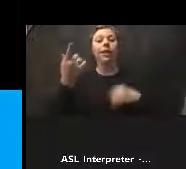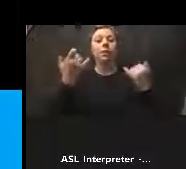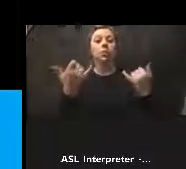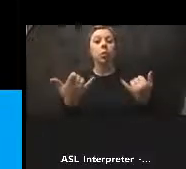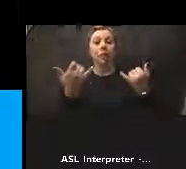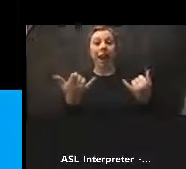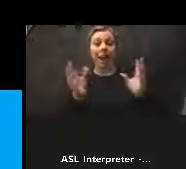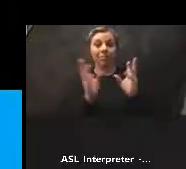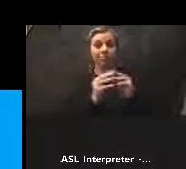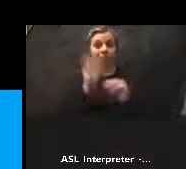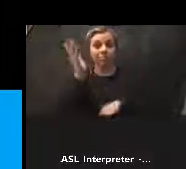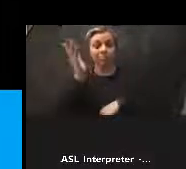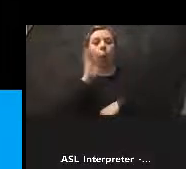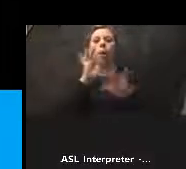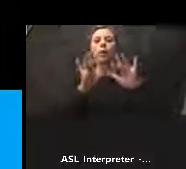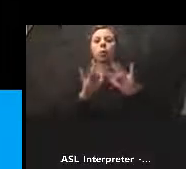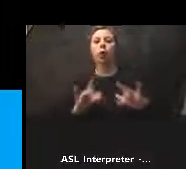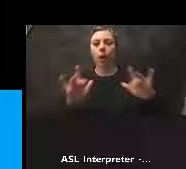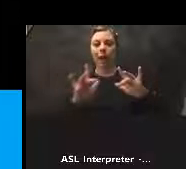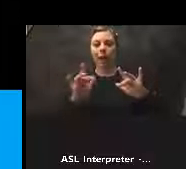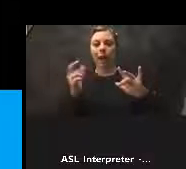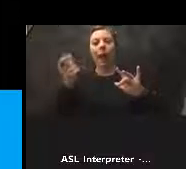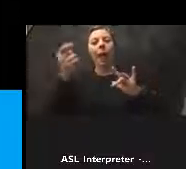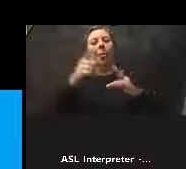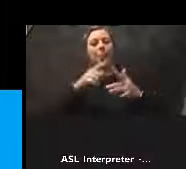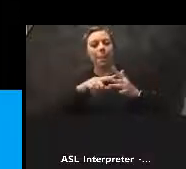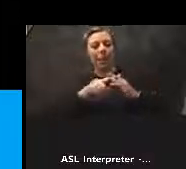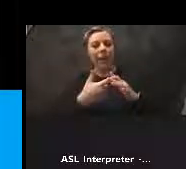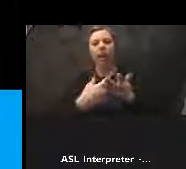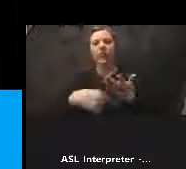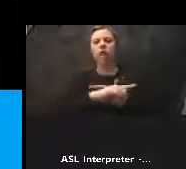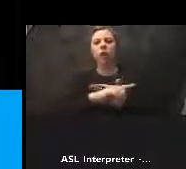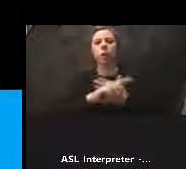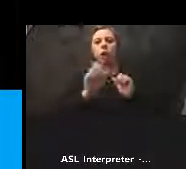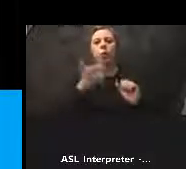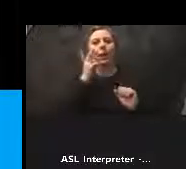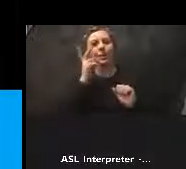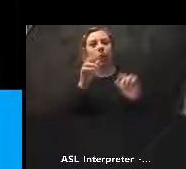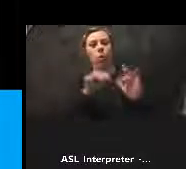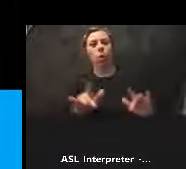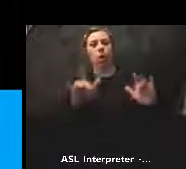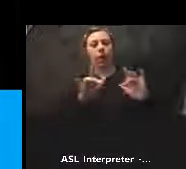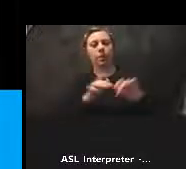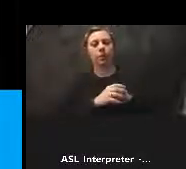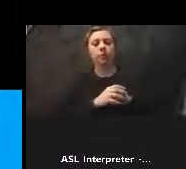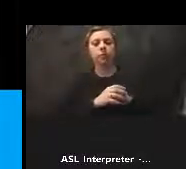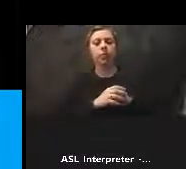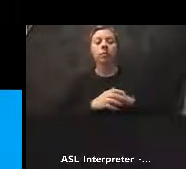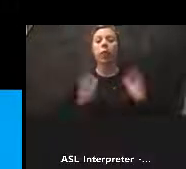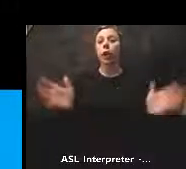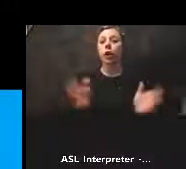that will also be available to you early next week. We encourage you to use the chat and the Q&A to introduce yourself or